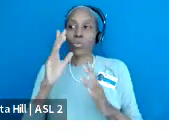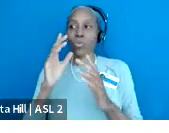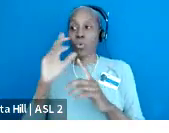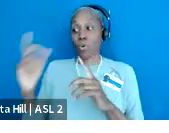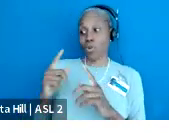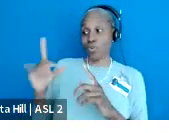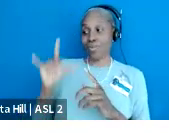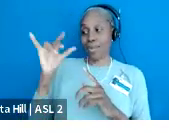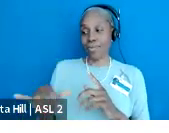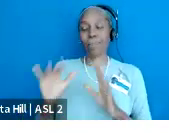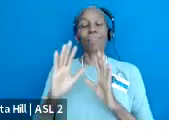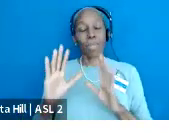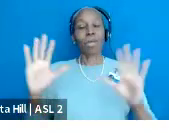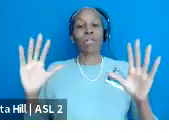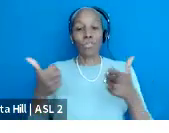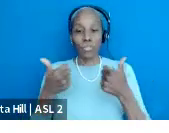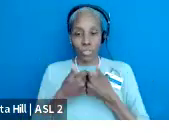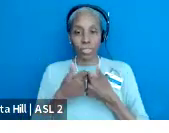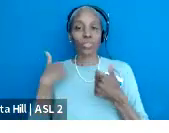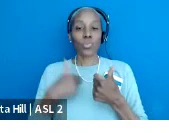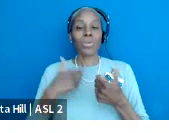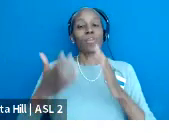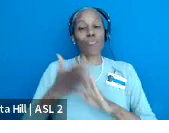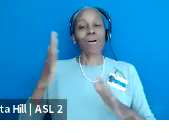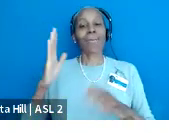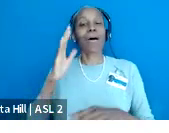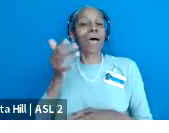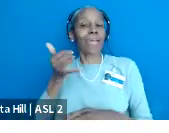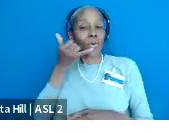of that nature. So I think the challenge is we operate a call center where we have